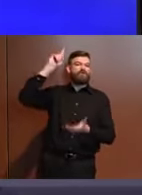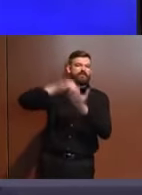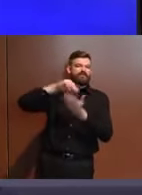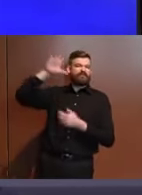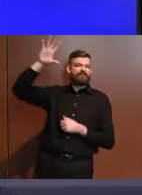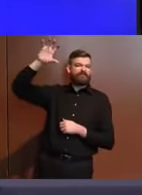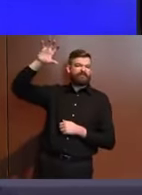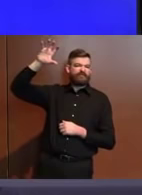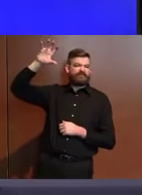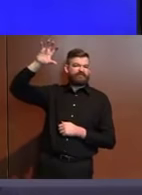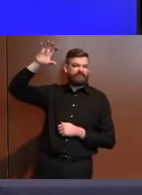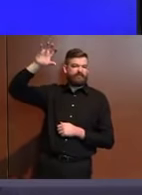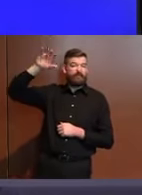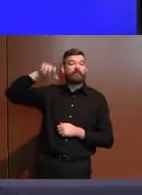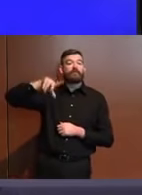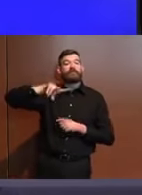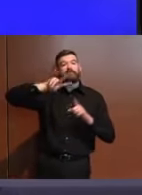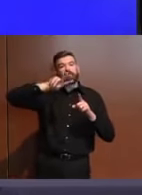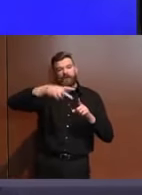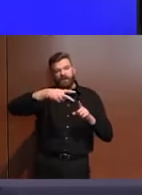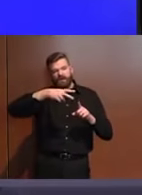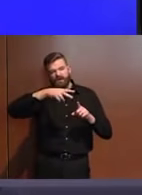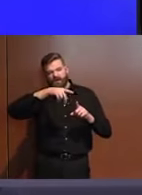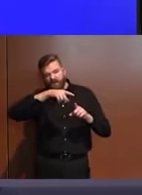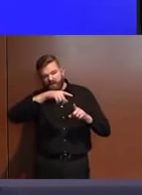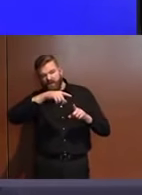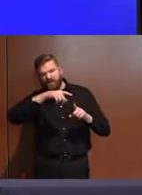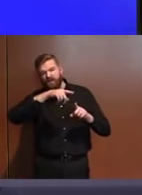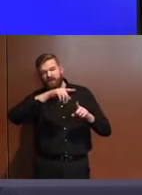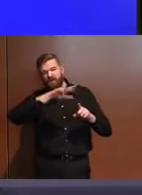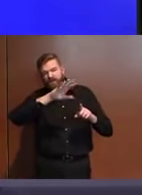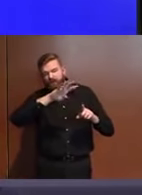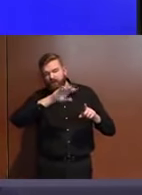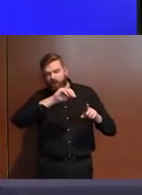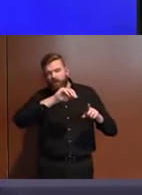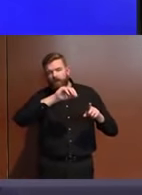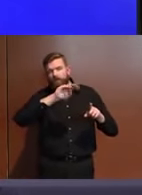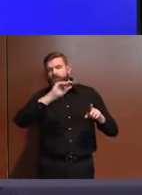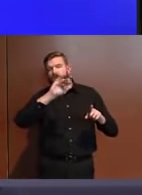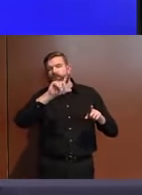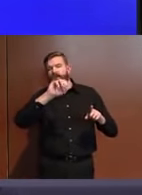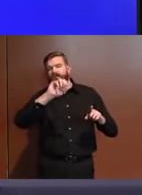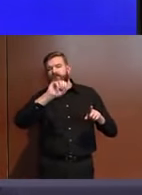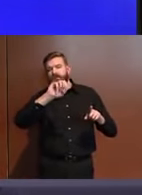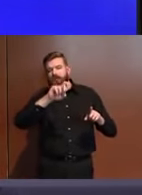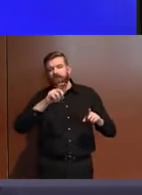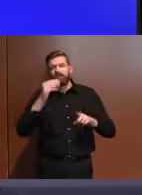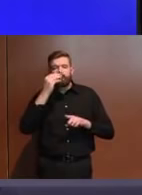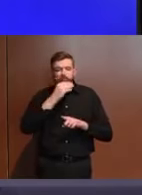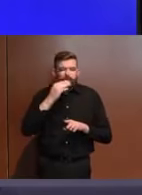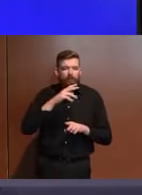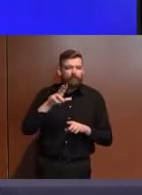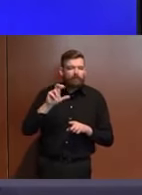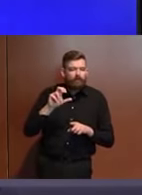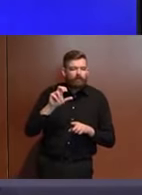826. Middlesex third, 640. Monmouth fourth at 634. Hudson at